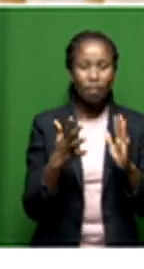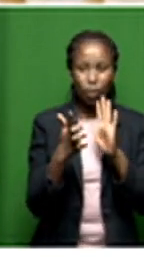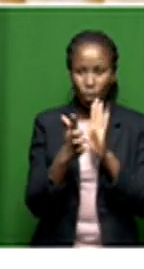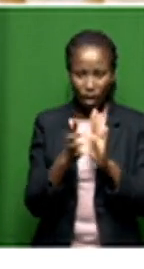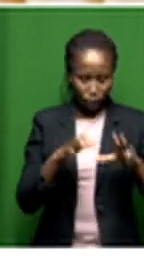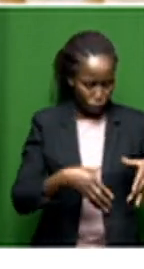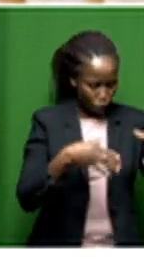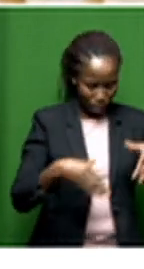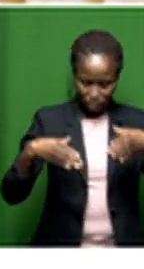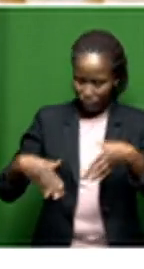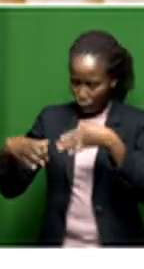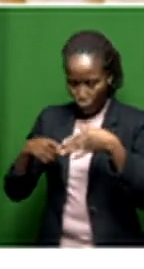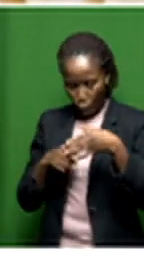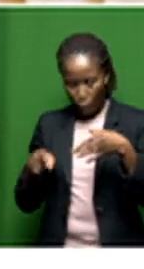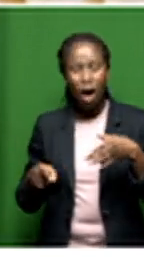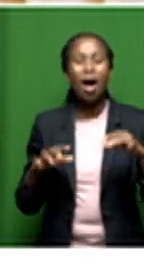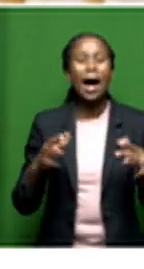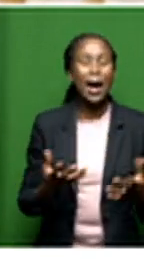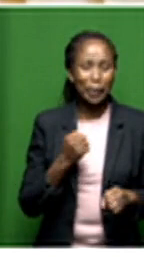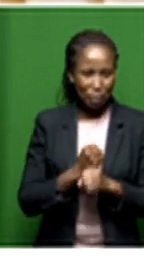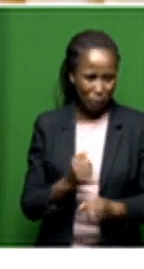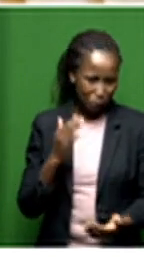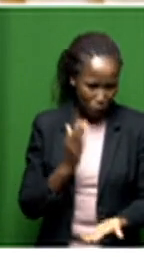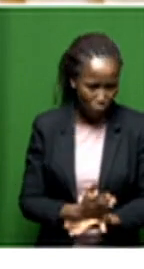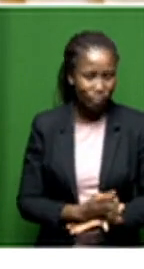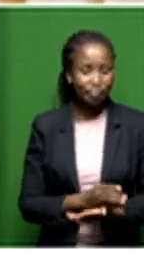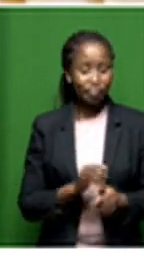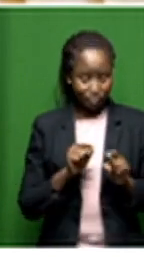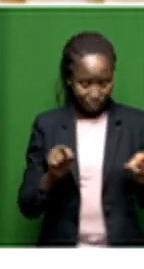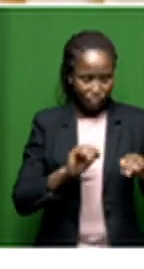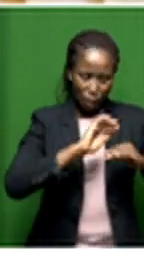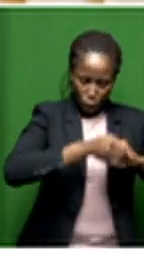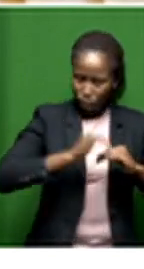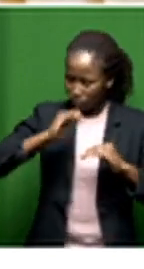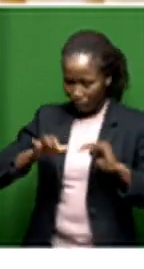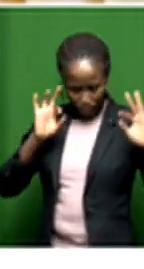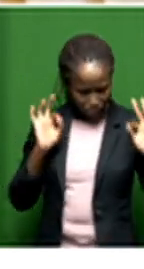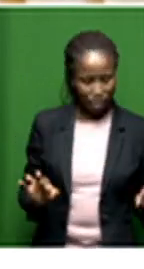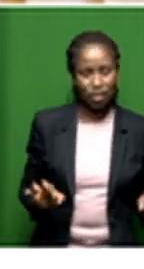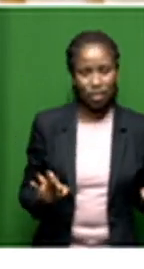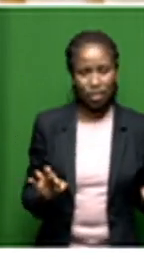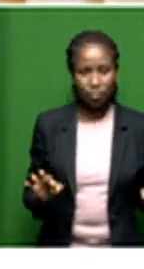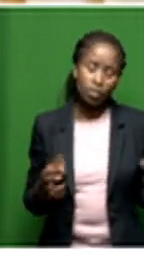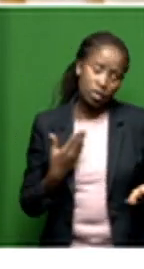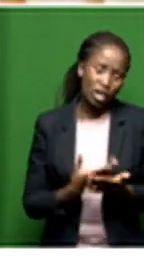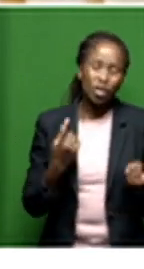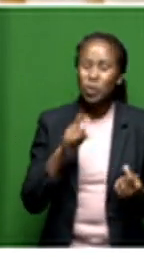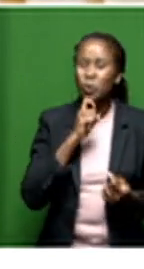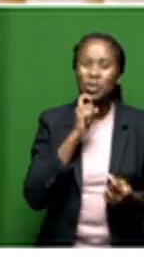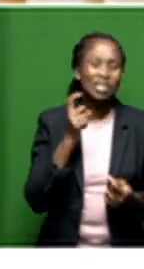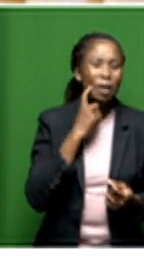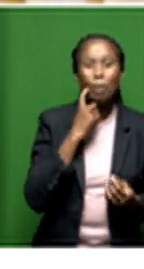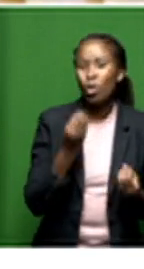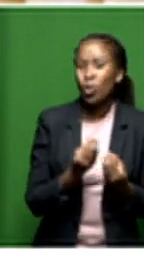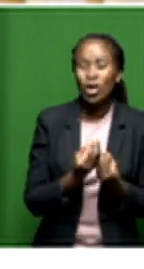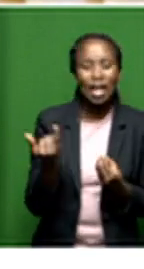and transformers, how do we make sure that these are protected? And equally, a simple thing like illegal